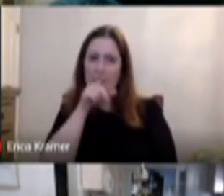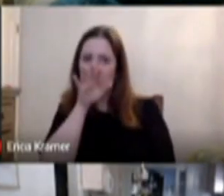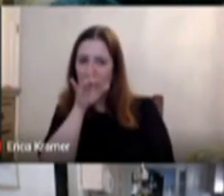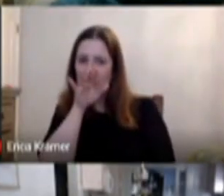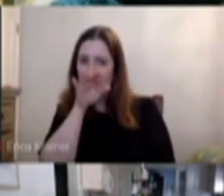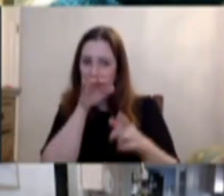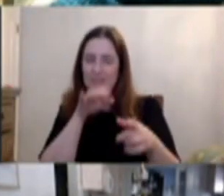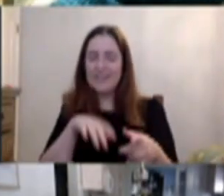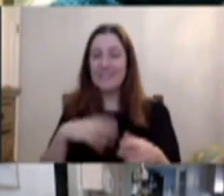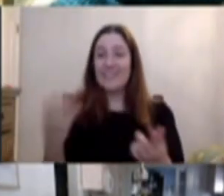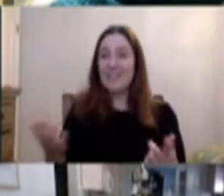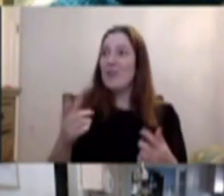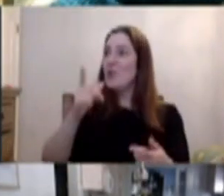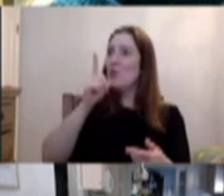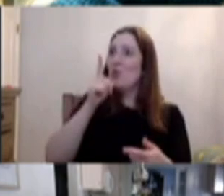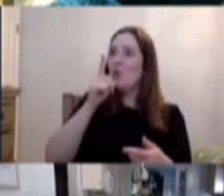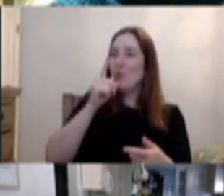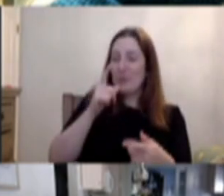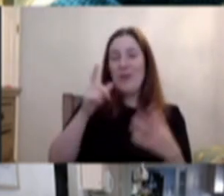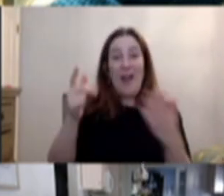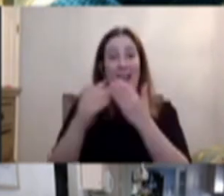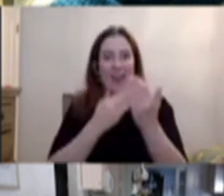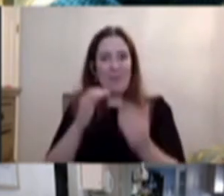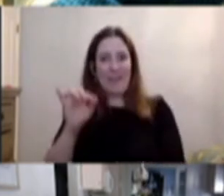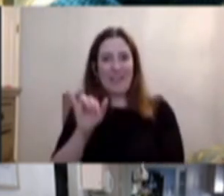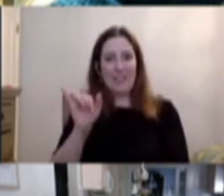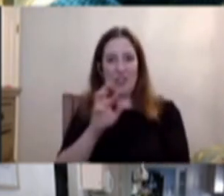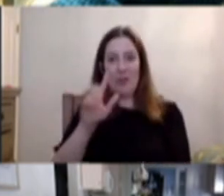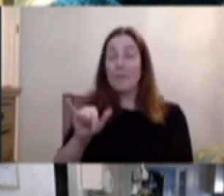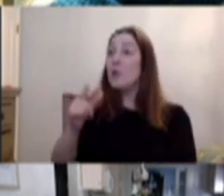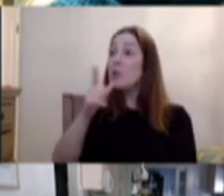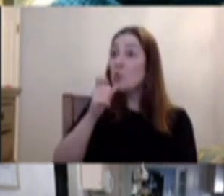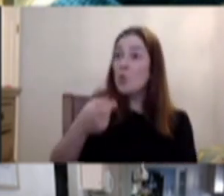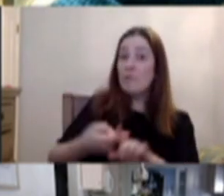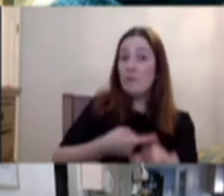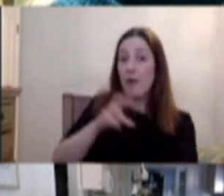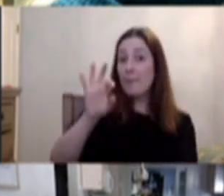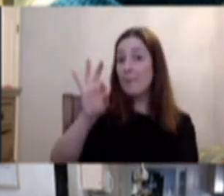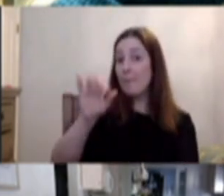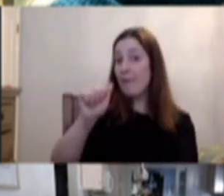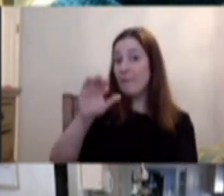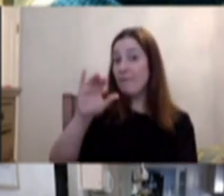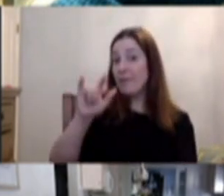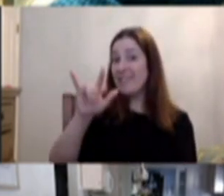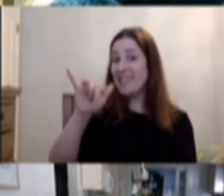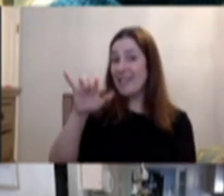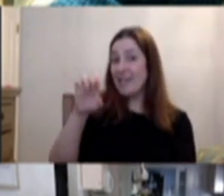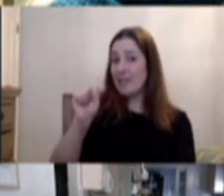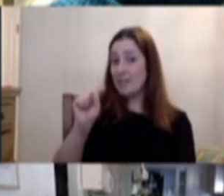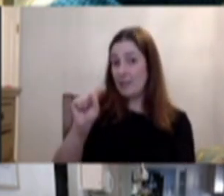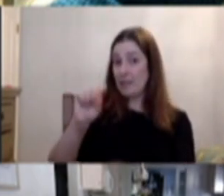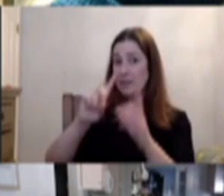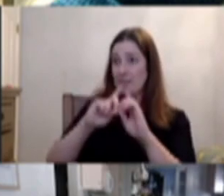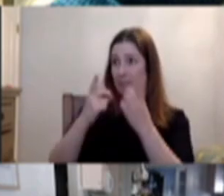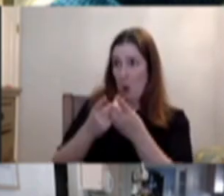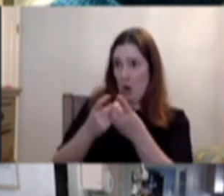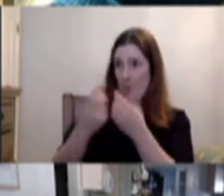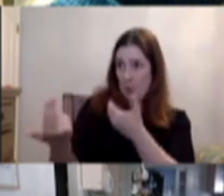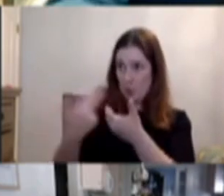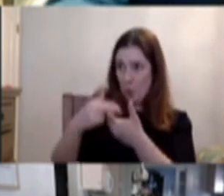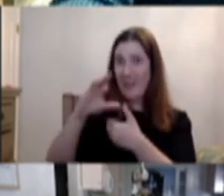Facilities Department we have. And I think we also have from the architect here.